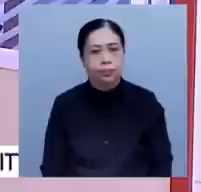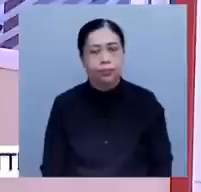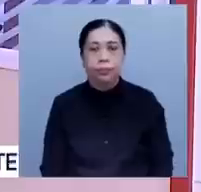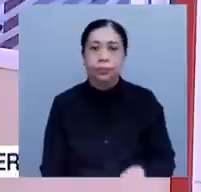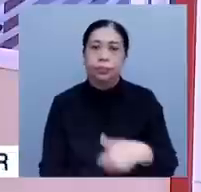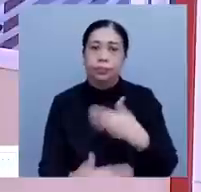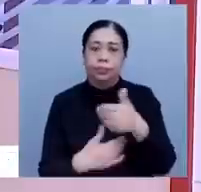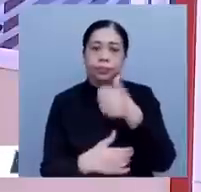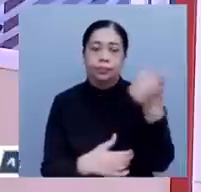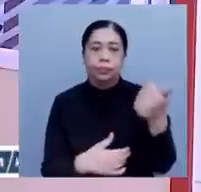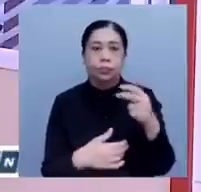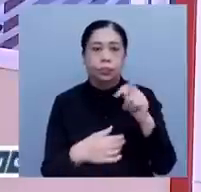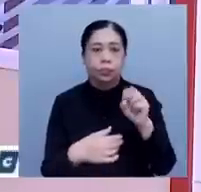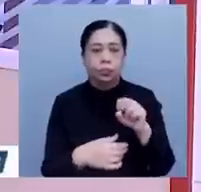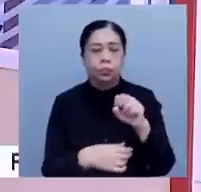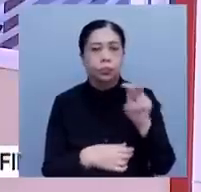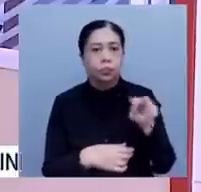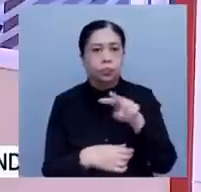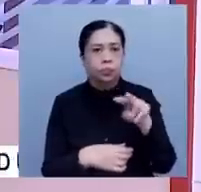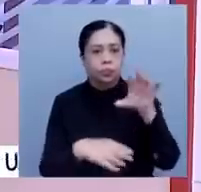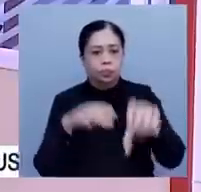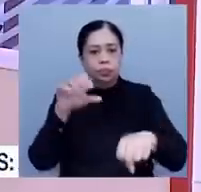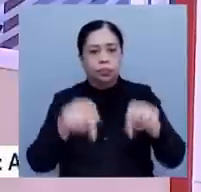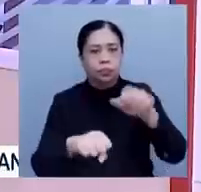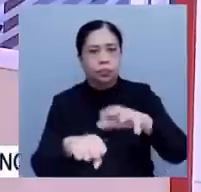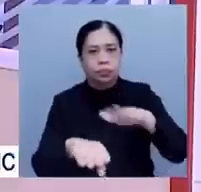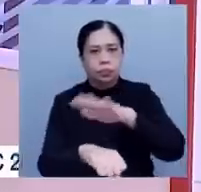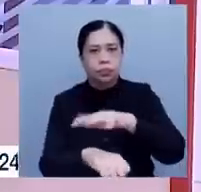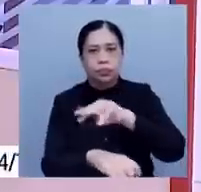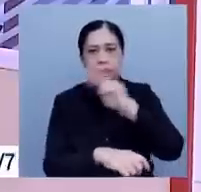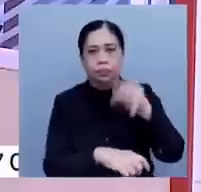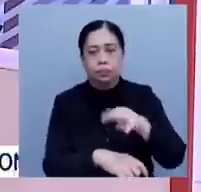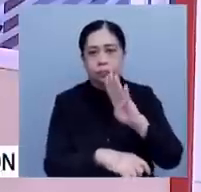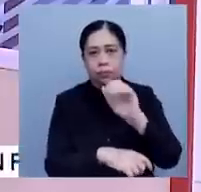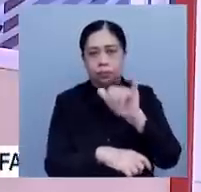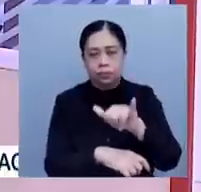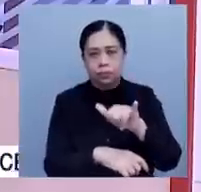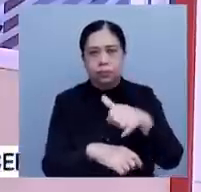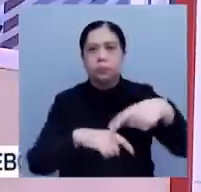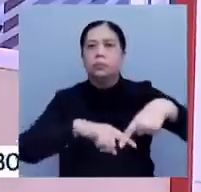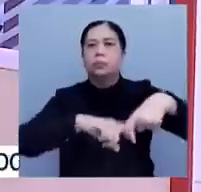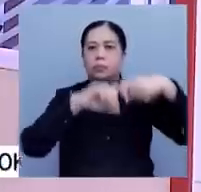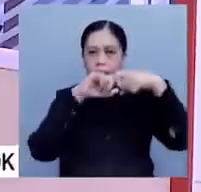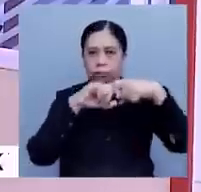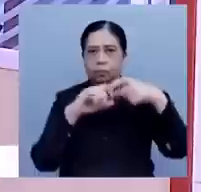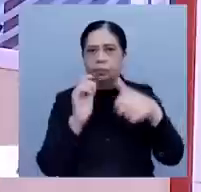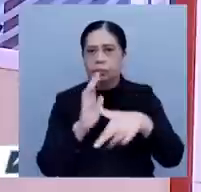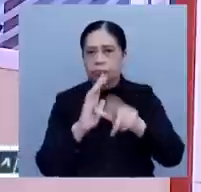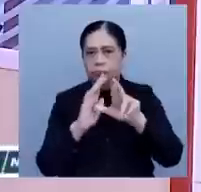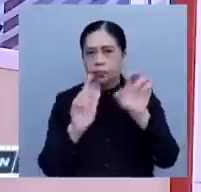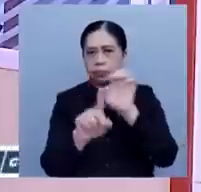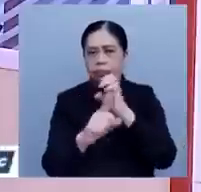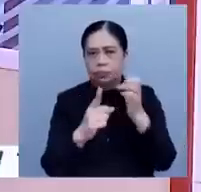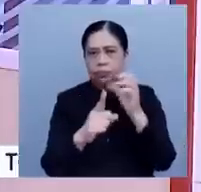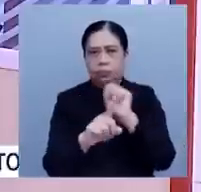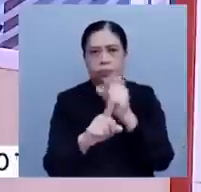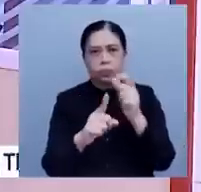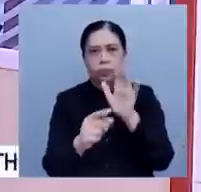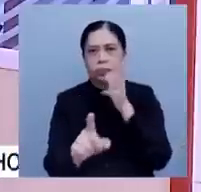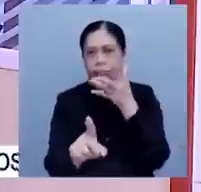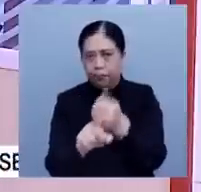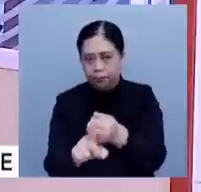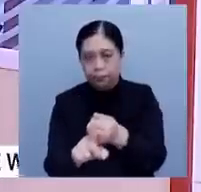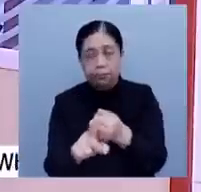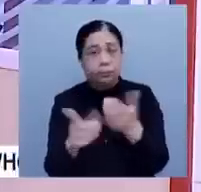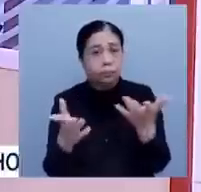All 22 reclamation projects in the Manila Bay have been suspended pending a review of their environmental and social impacts. Now, a